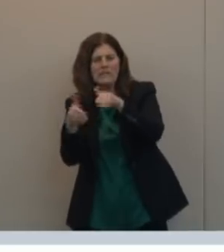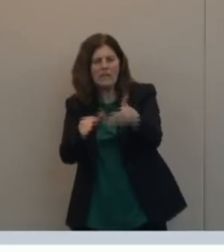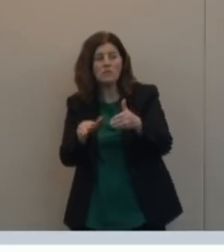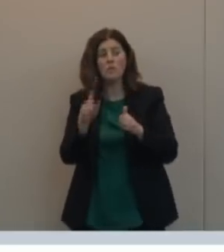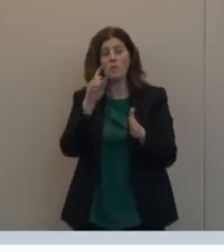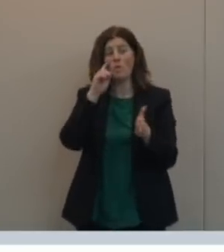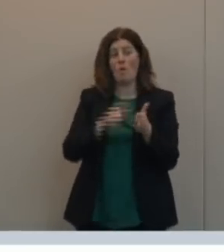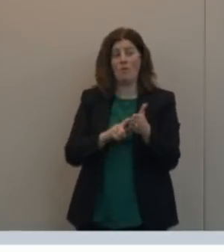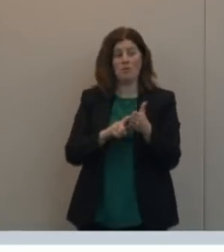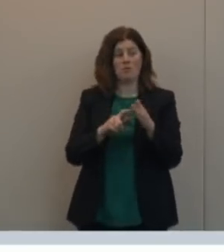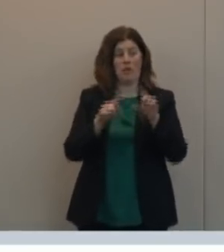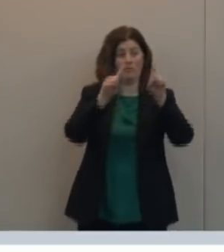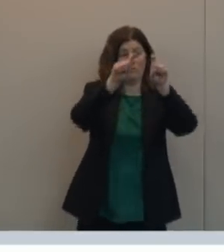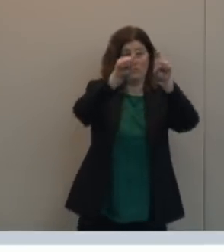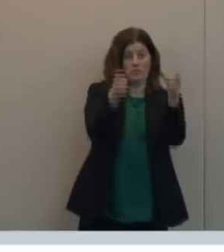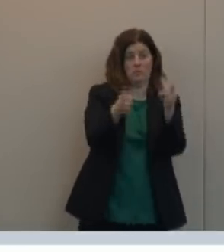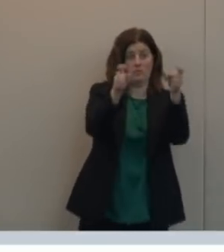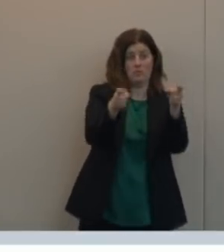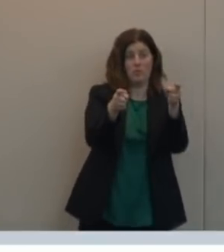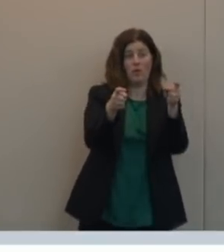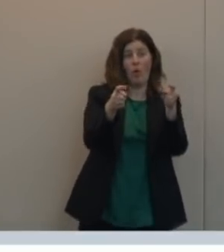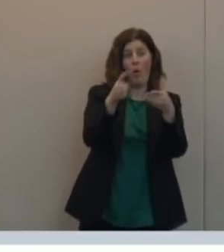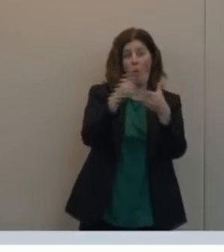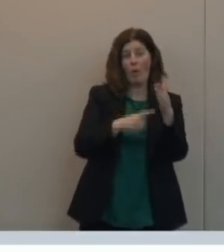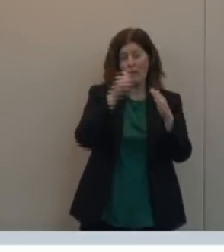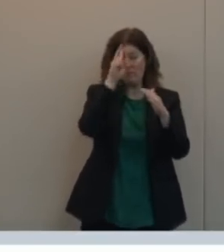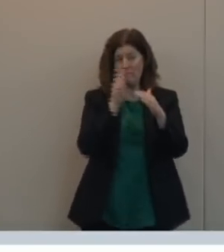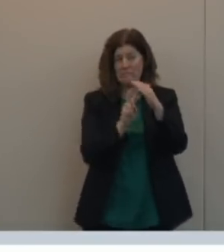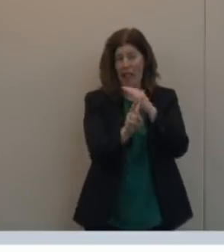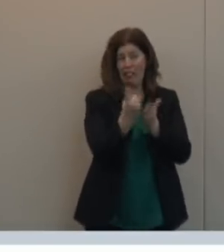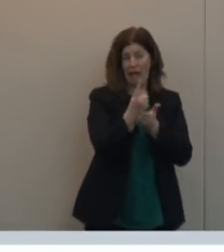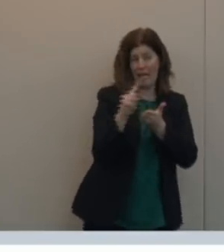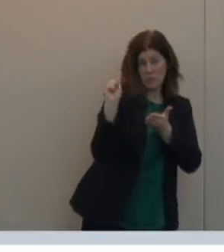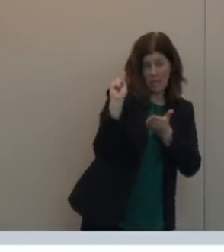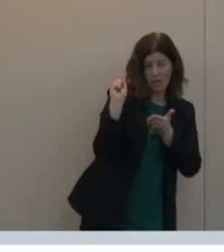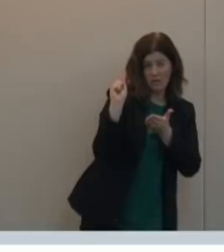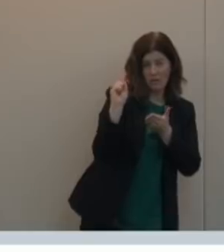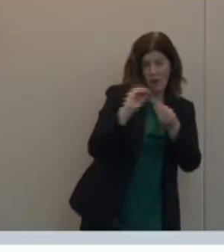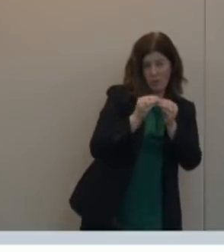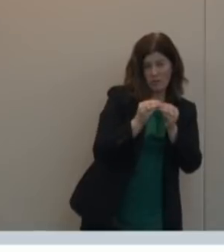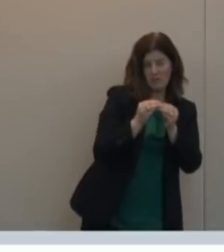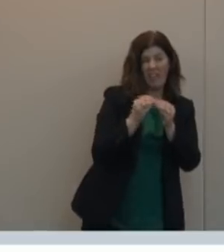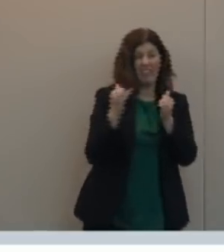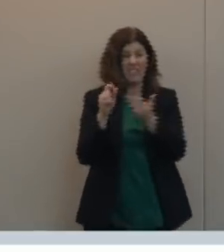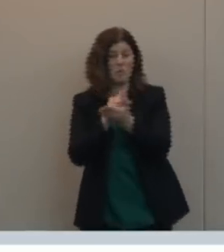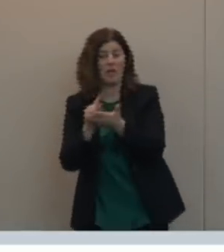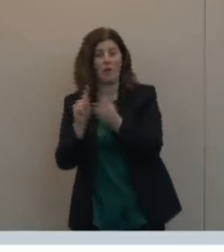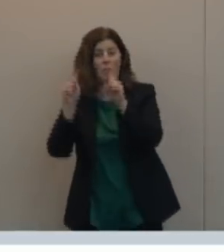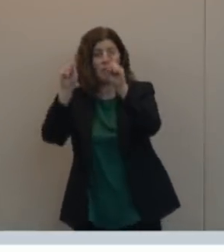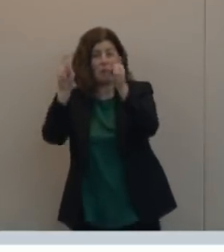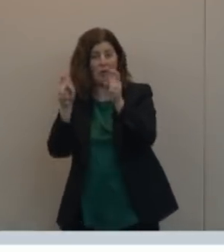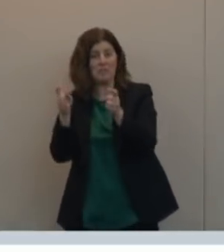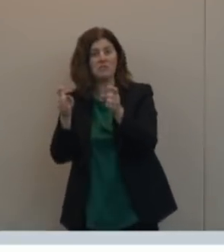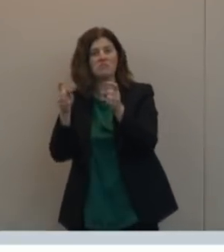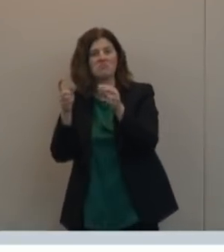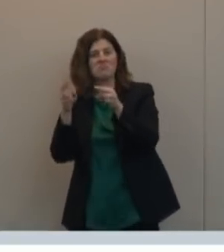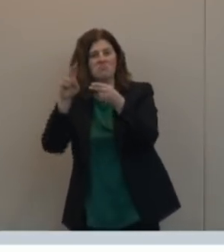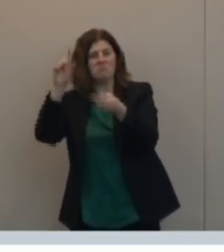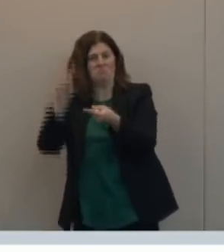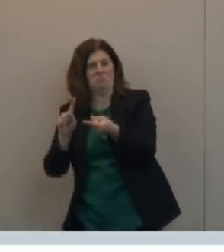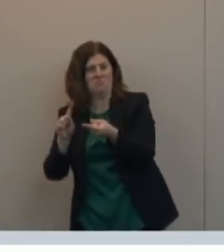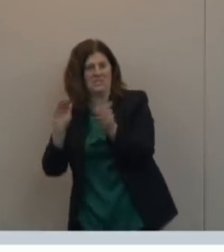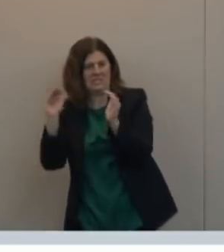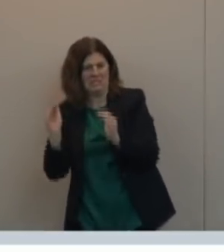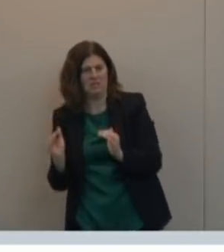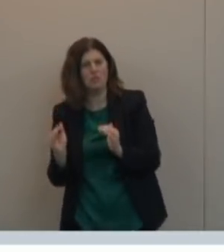the numbers in parentheses are what we said last week, what we said this week, a little bit lower in every category, which is good news, but we